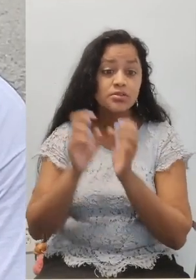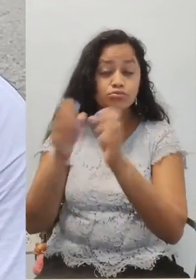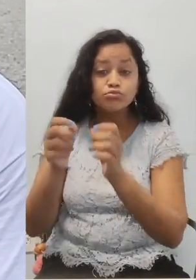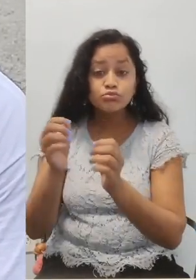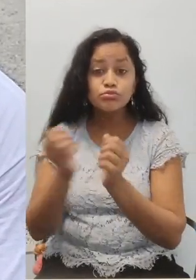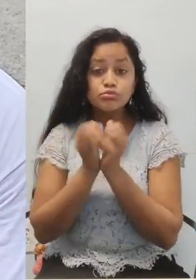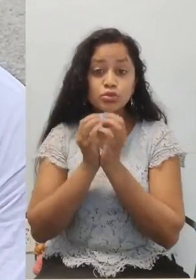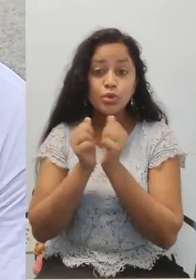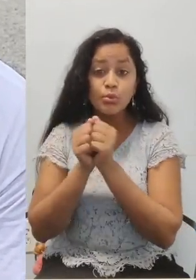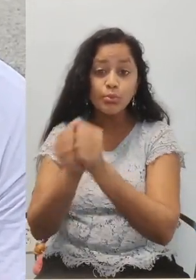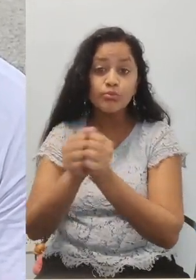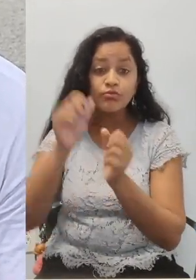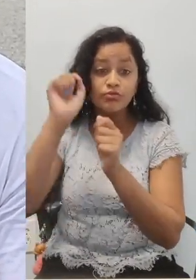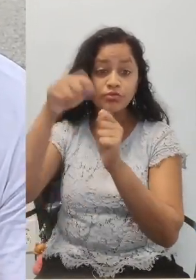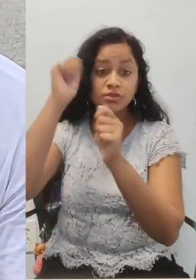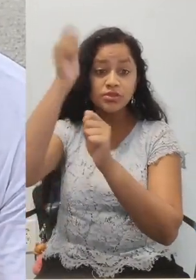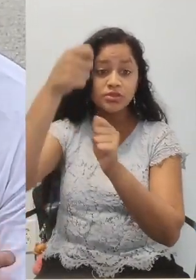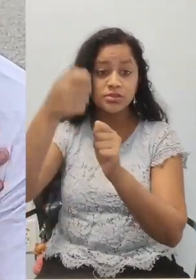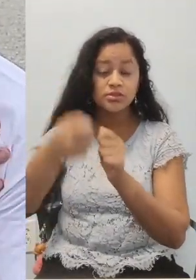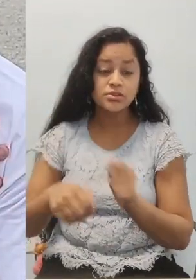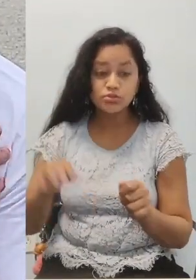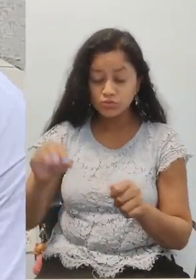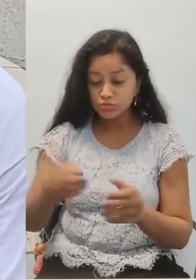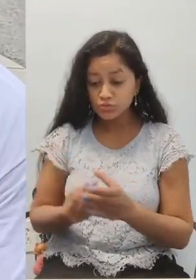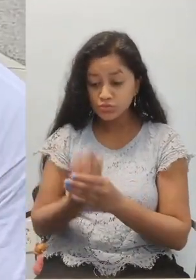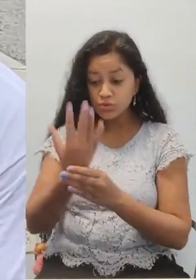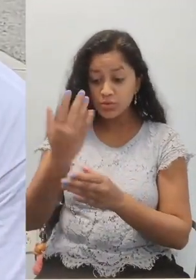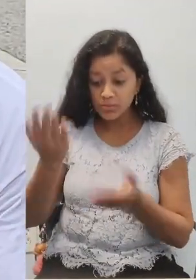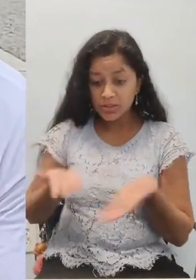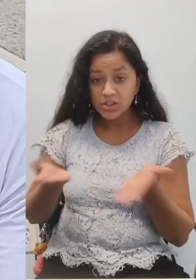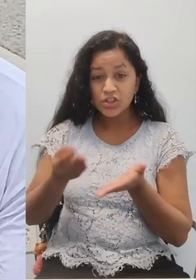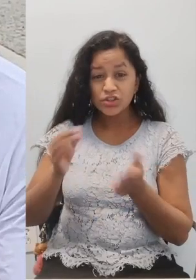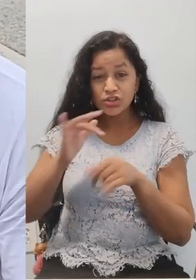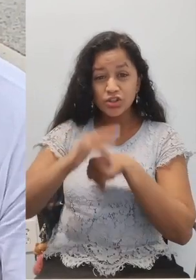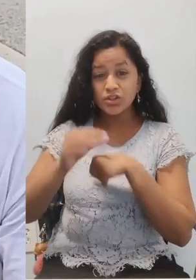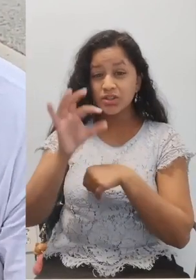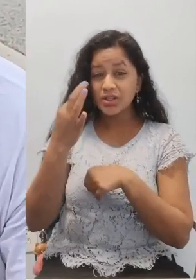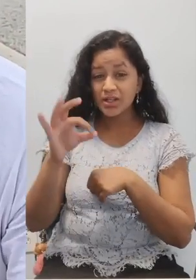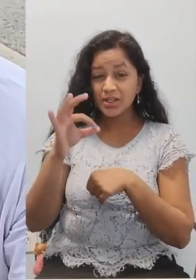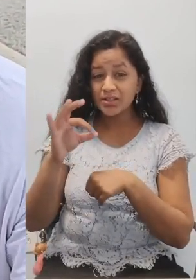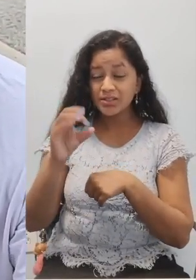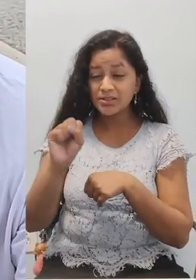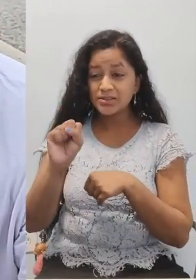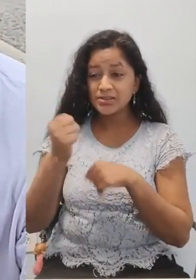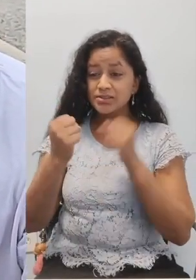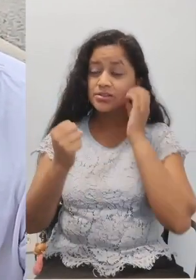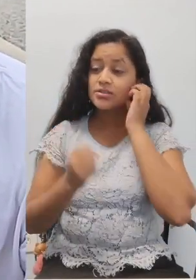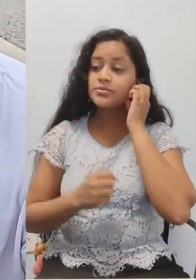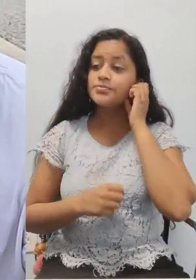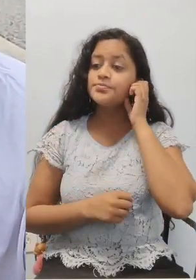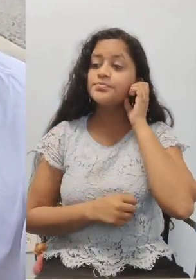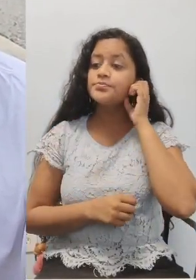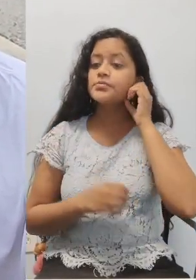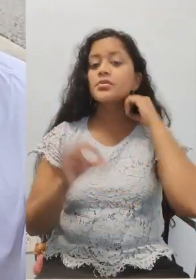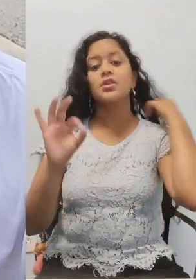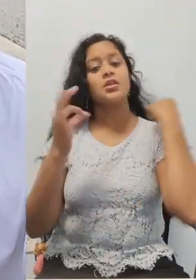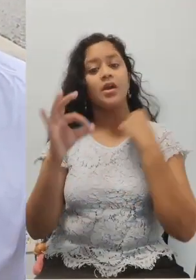He would take me out. He would take me fishing because I wanted to fish, especially growing up here in the early 90s.